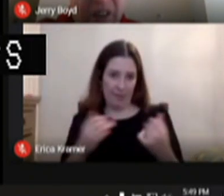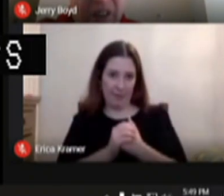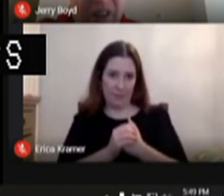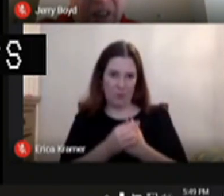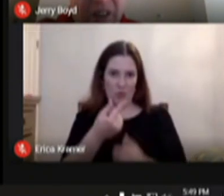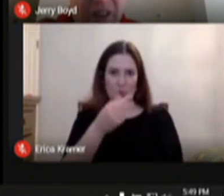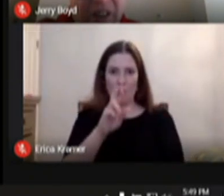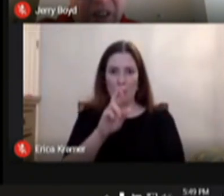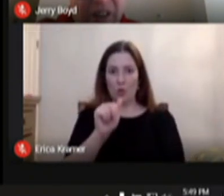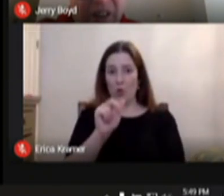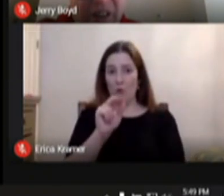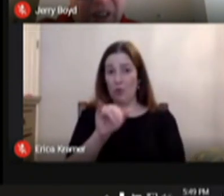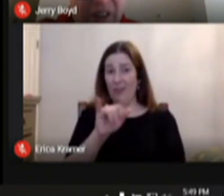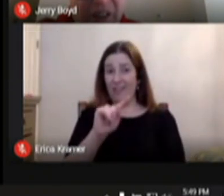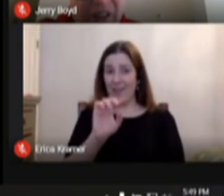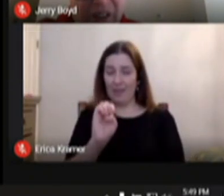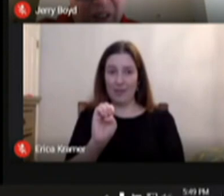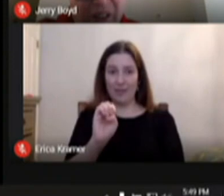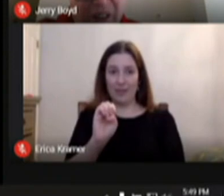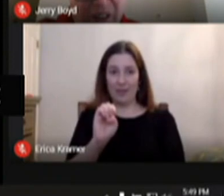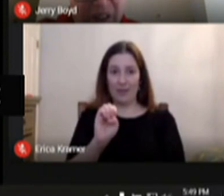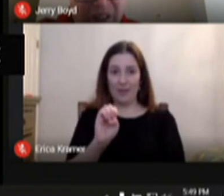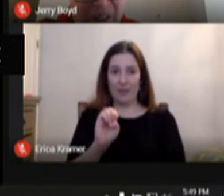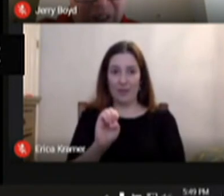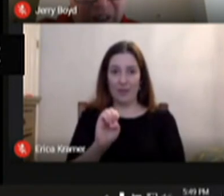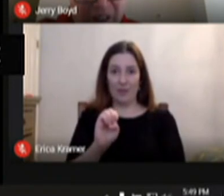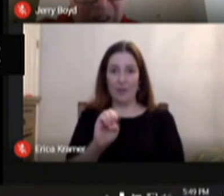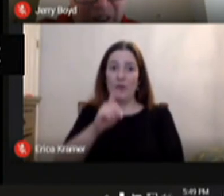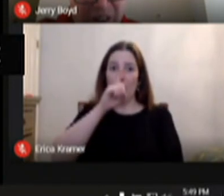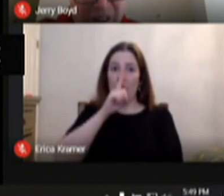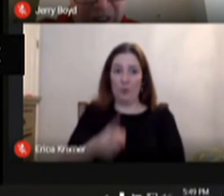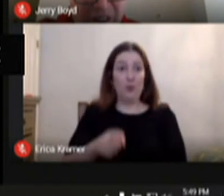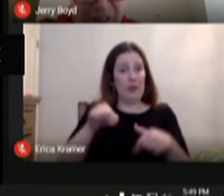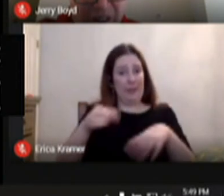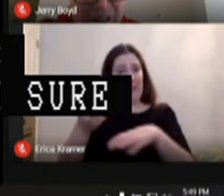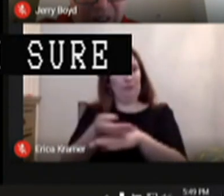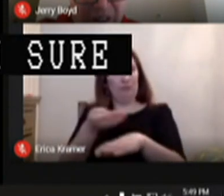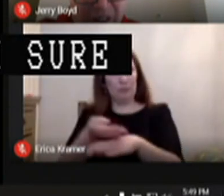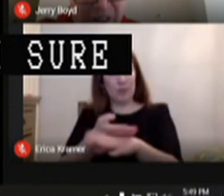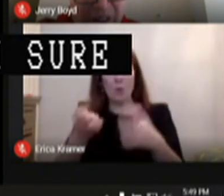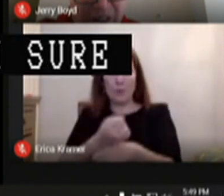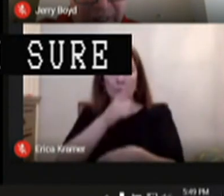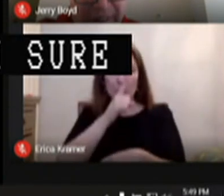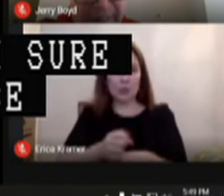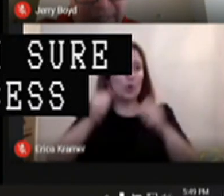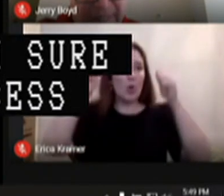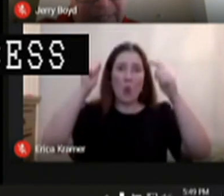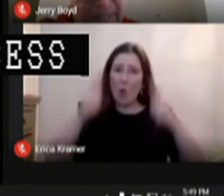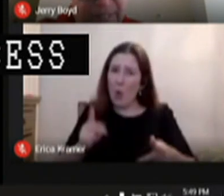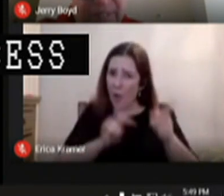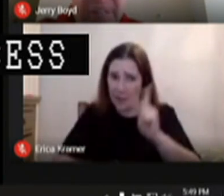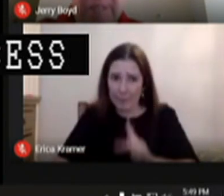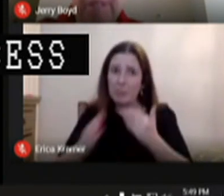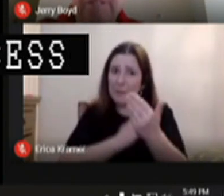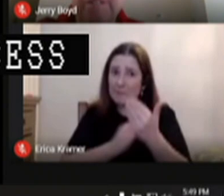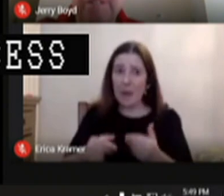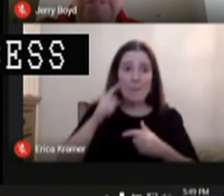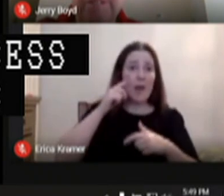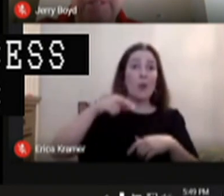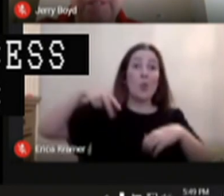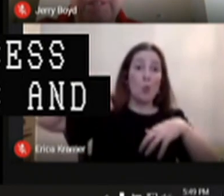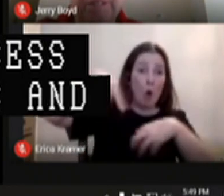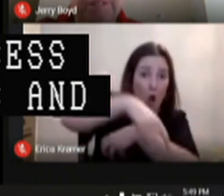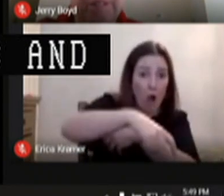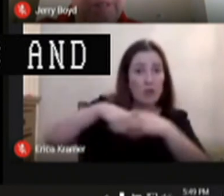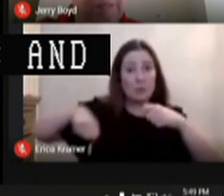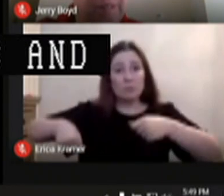this plaza is really to ensure that there is universal access to all parts of the plaza and into all main entrances of